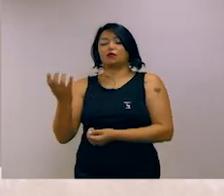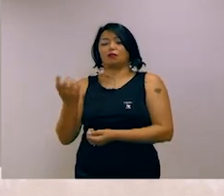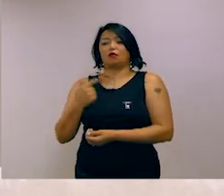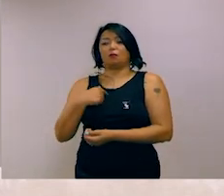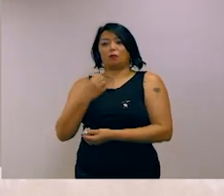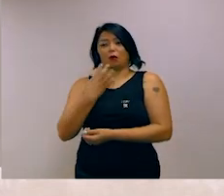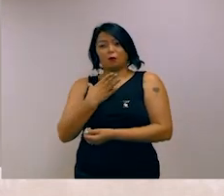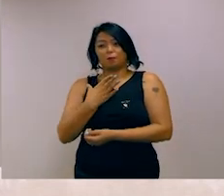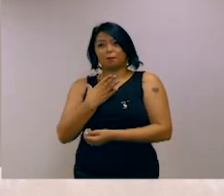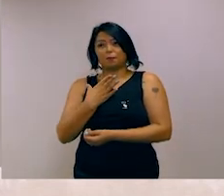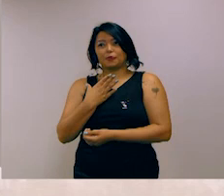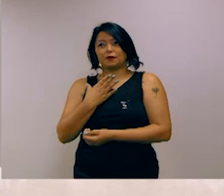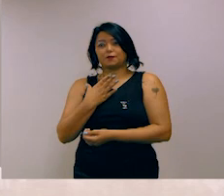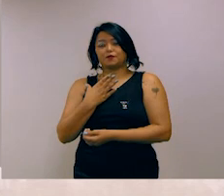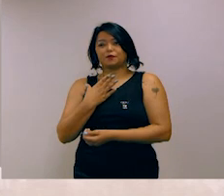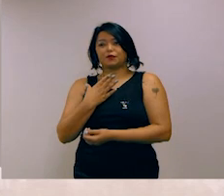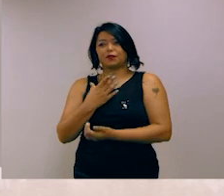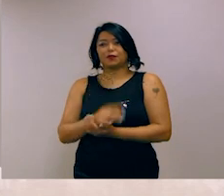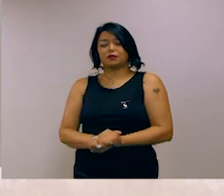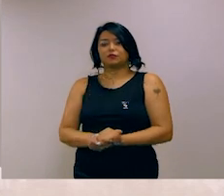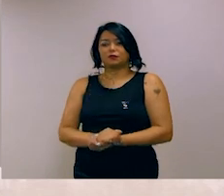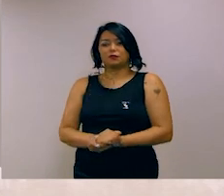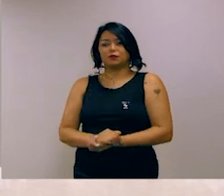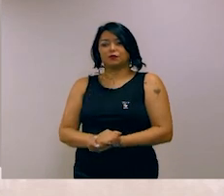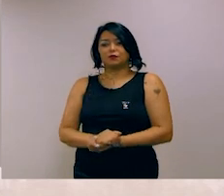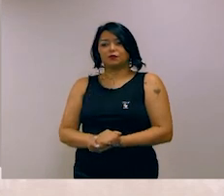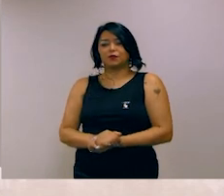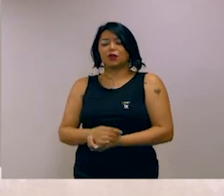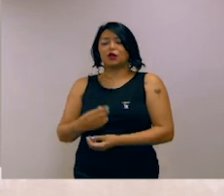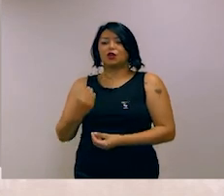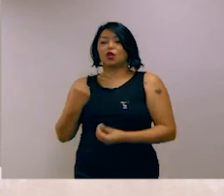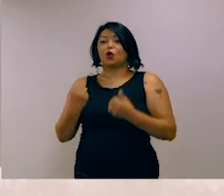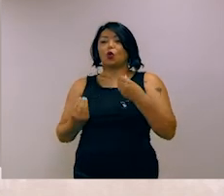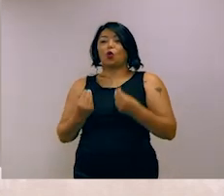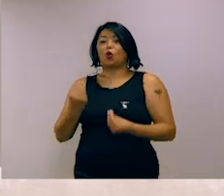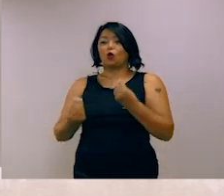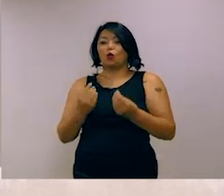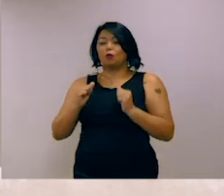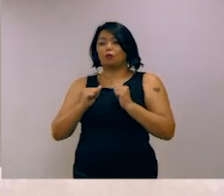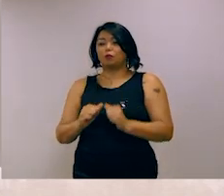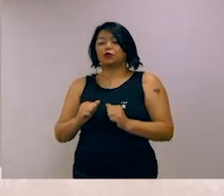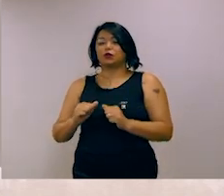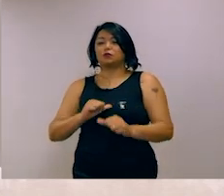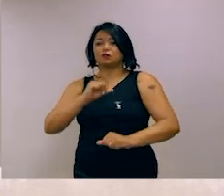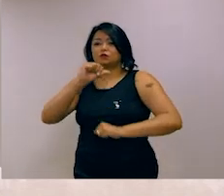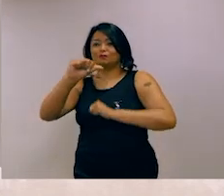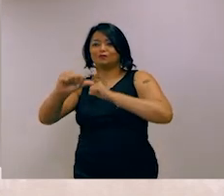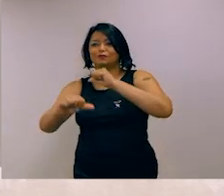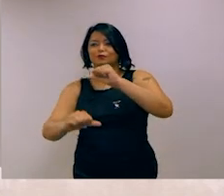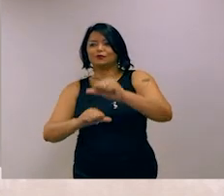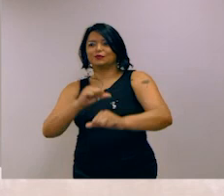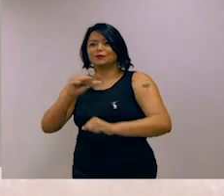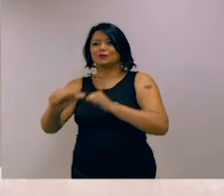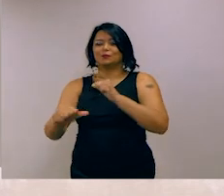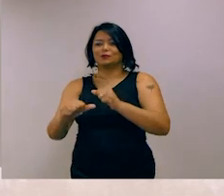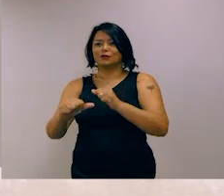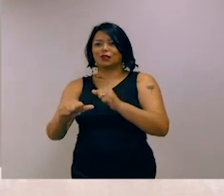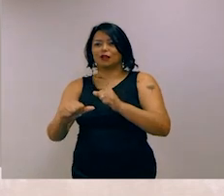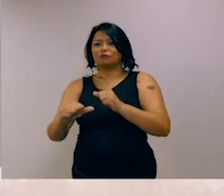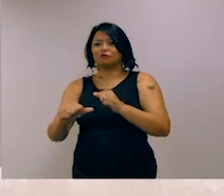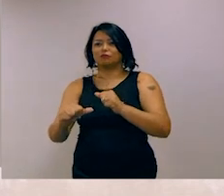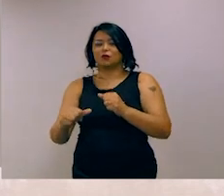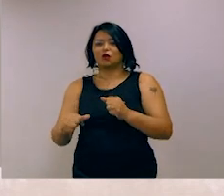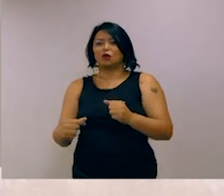if we intervene and change X in the real world, so not in our data. Or in other words, how do we get Y